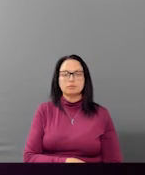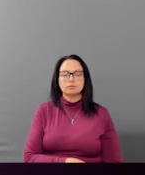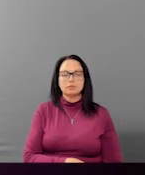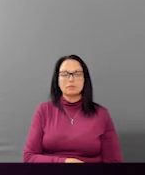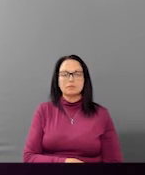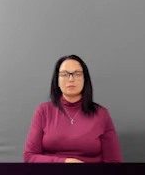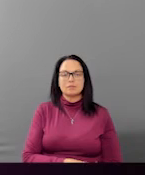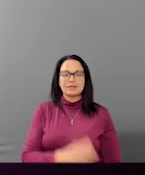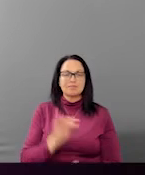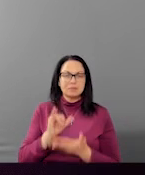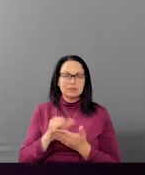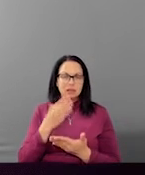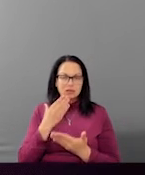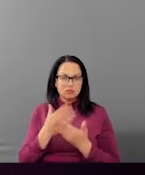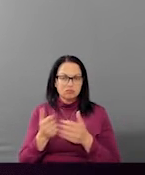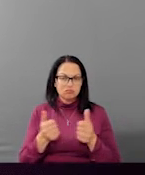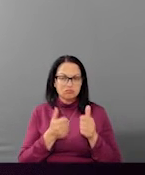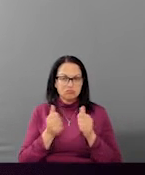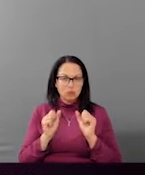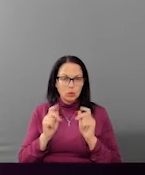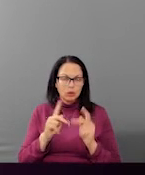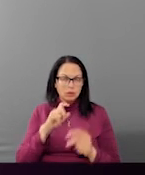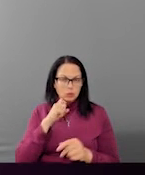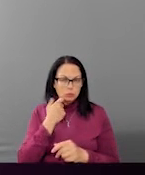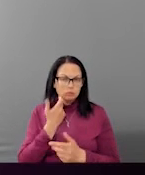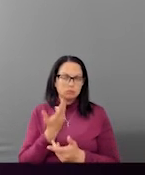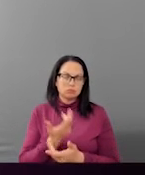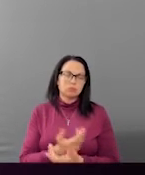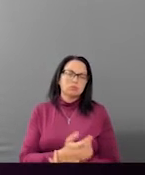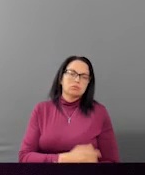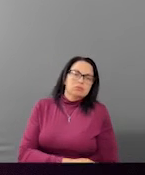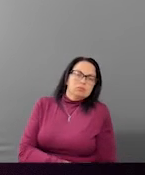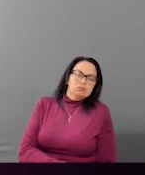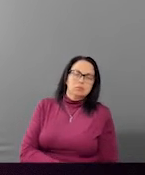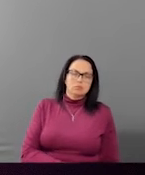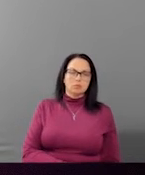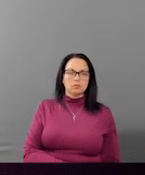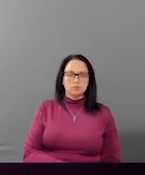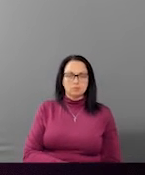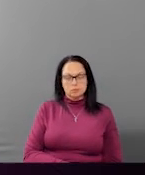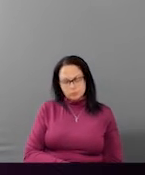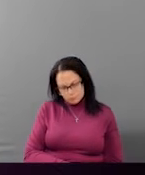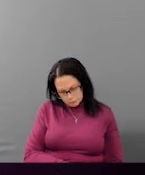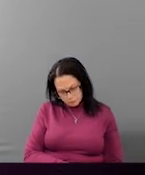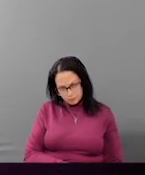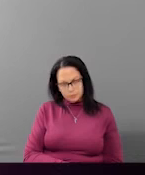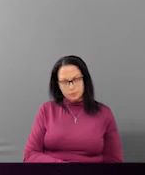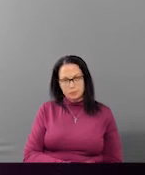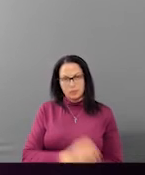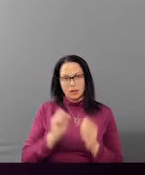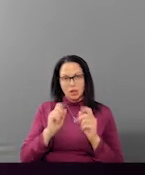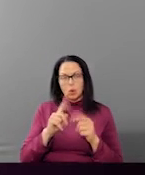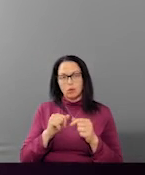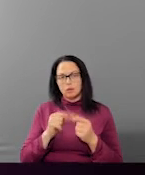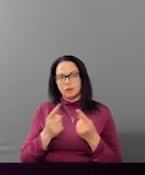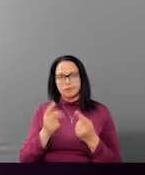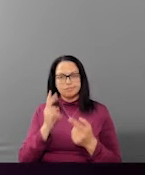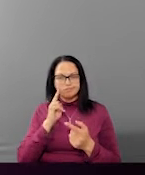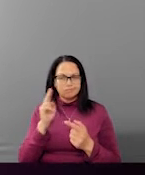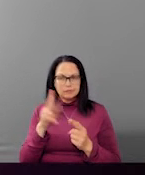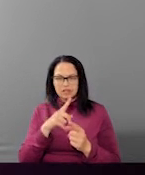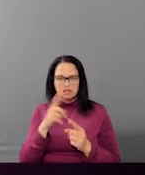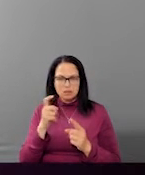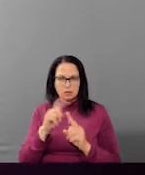Is that good? All right, cool. Maybe it's too good, actually. There you go. OK, it kind of wraps ugly. But